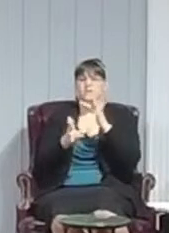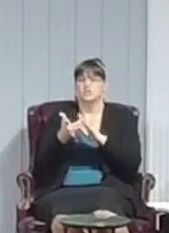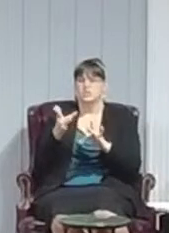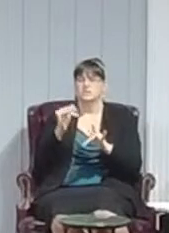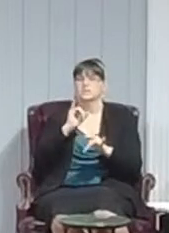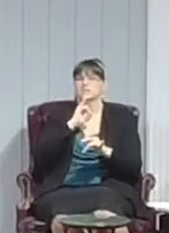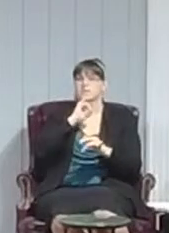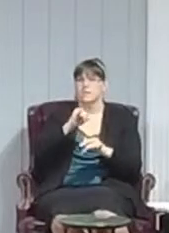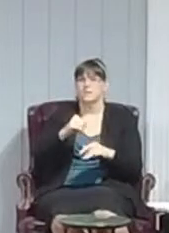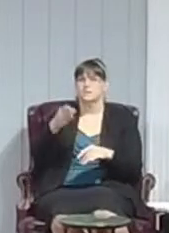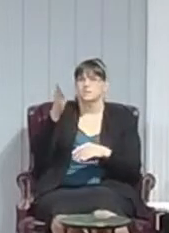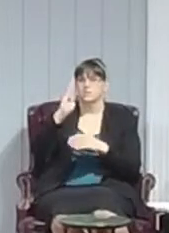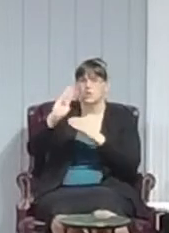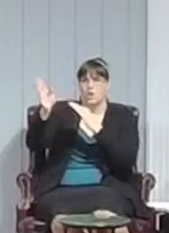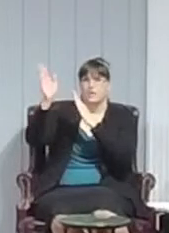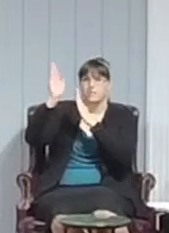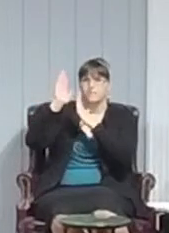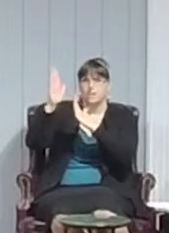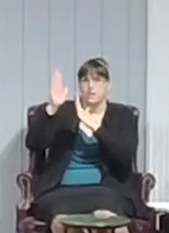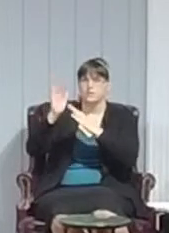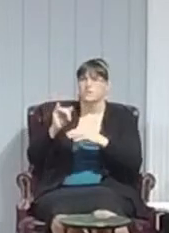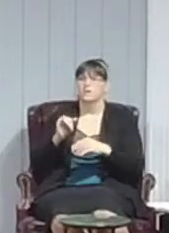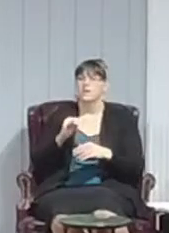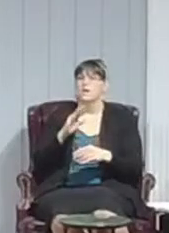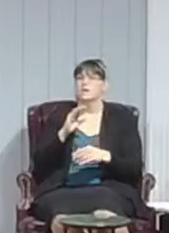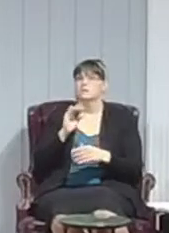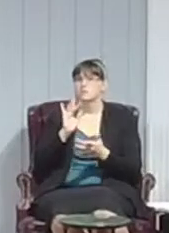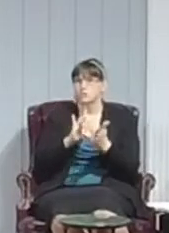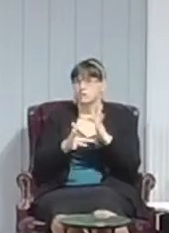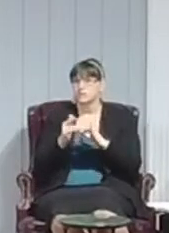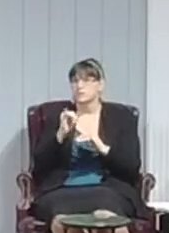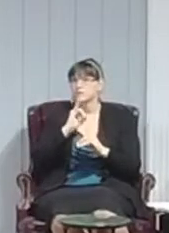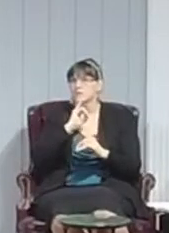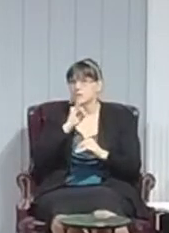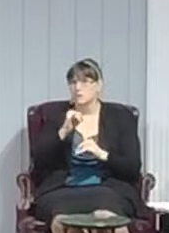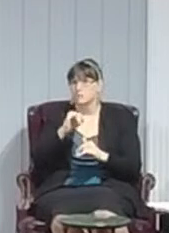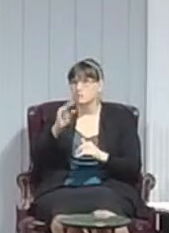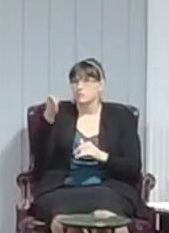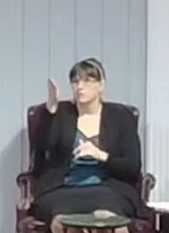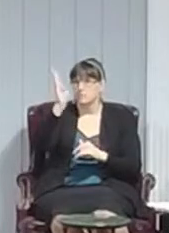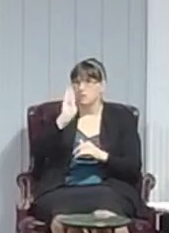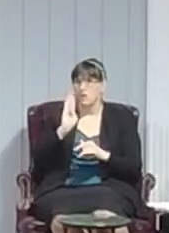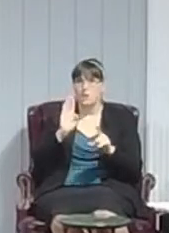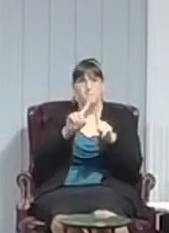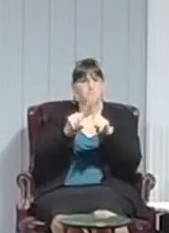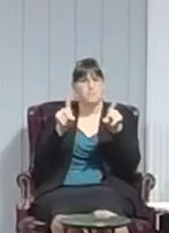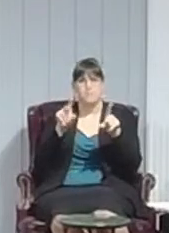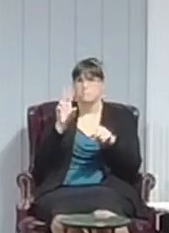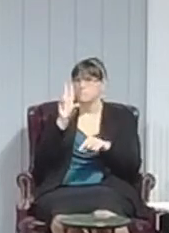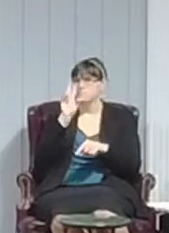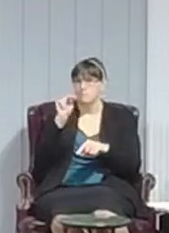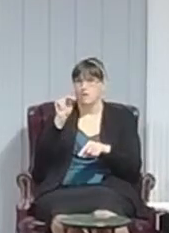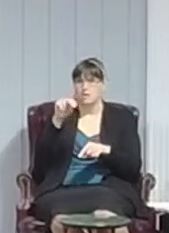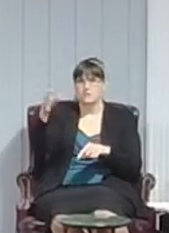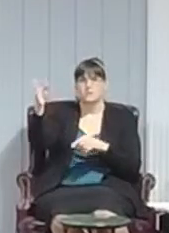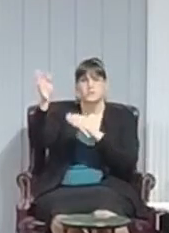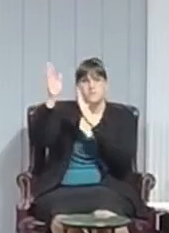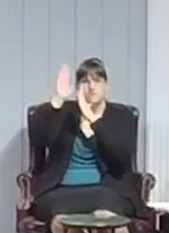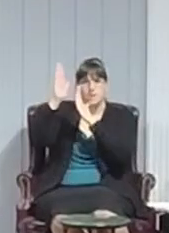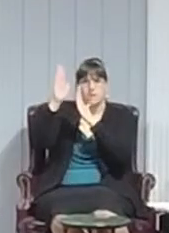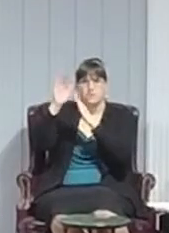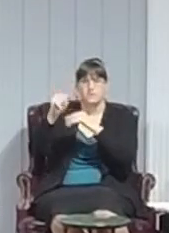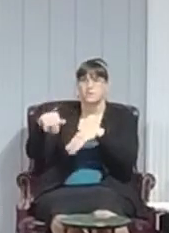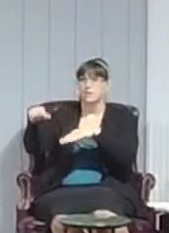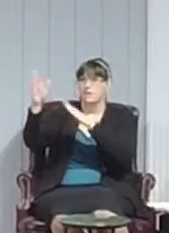God the Father. Jesus is God, but he is not the Father. The Father is God, but he is